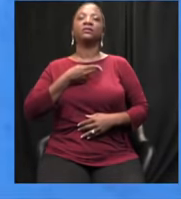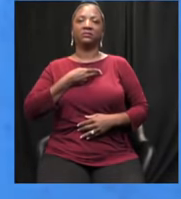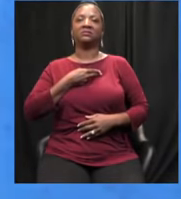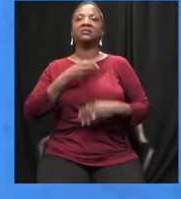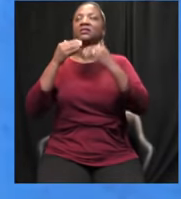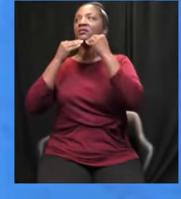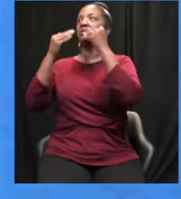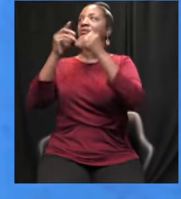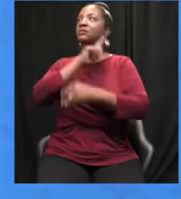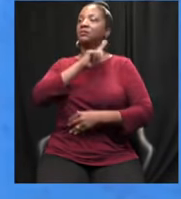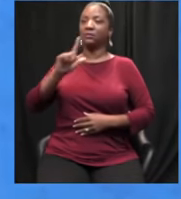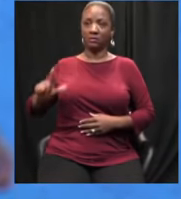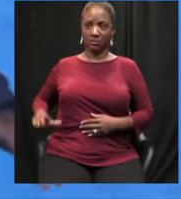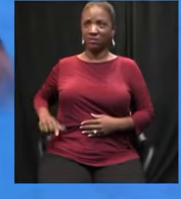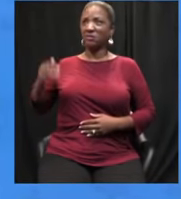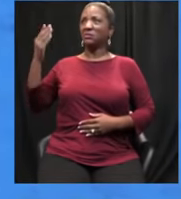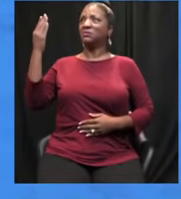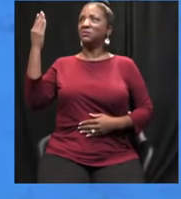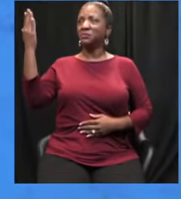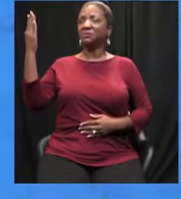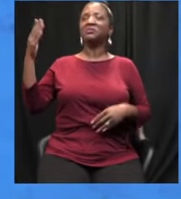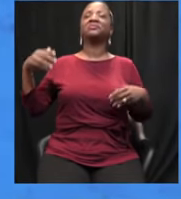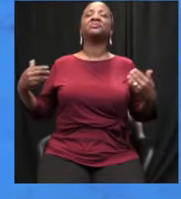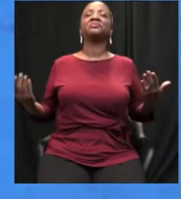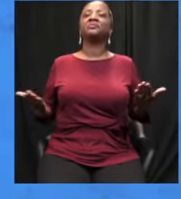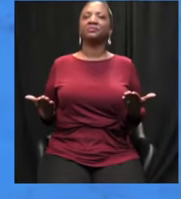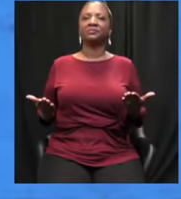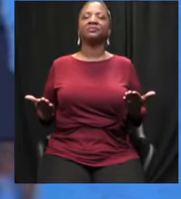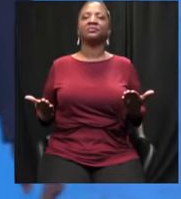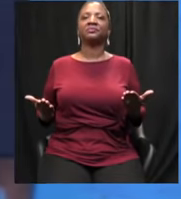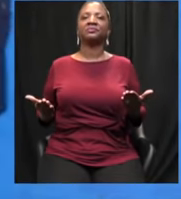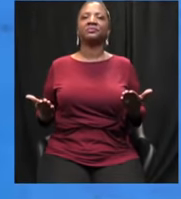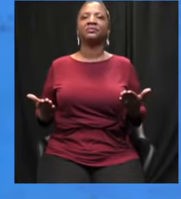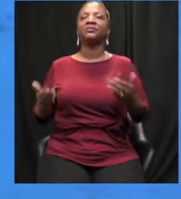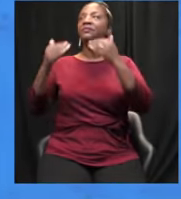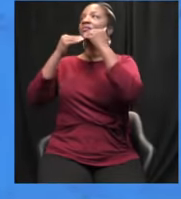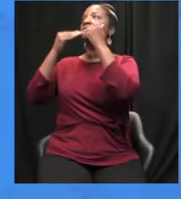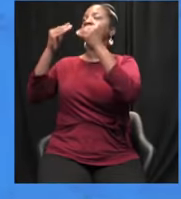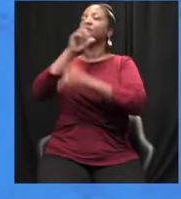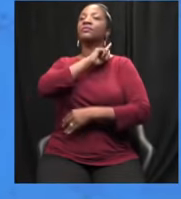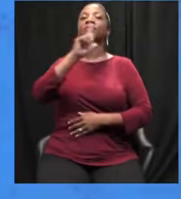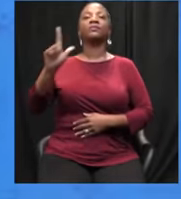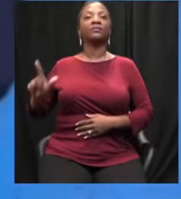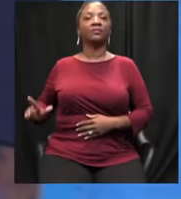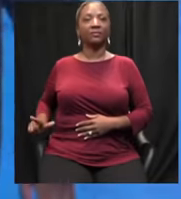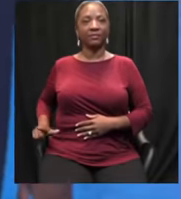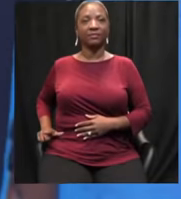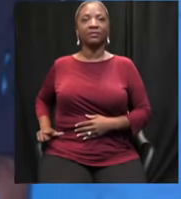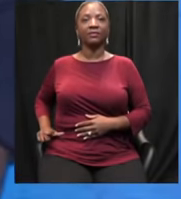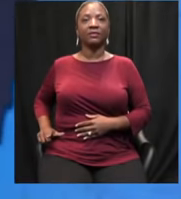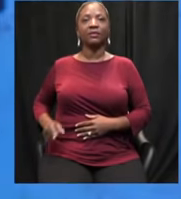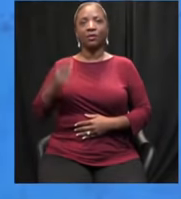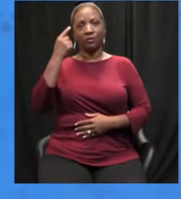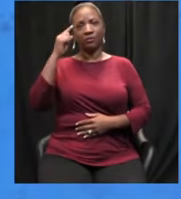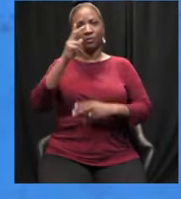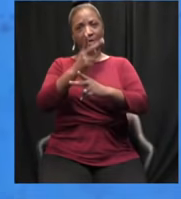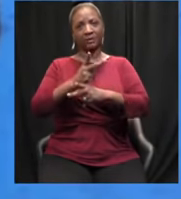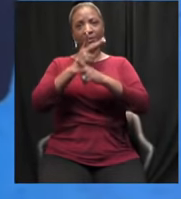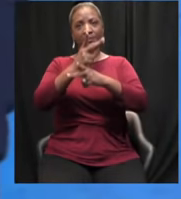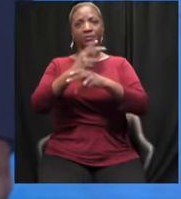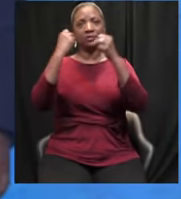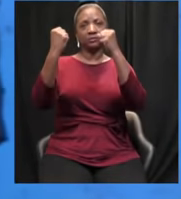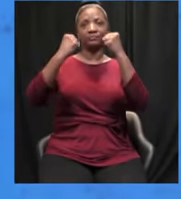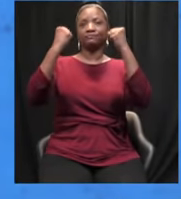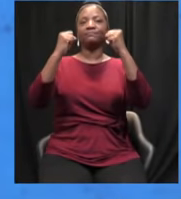there every step of the way. We want to say thank you, Lord, for sustaining us and strengthening